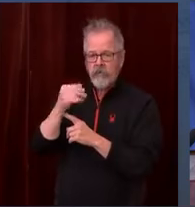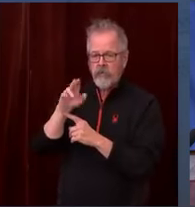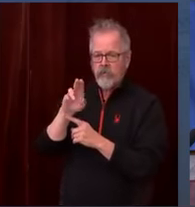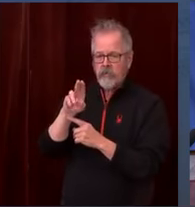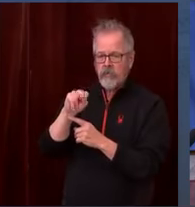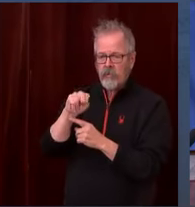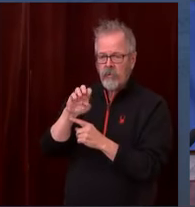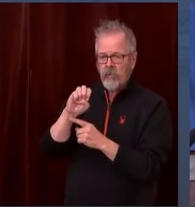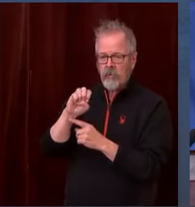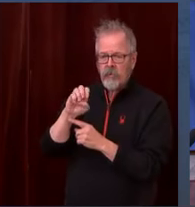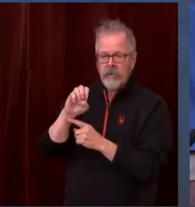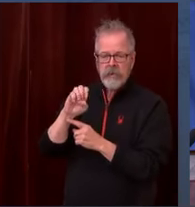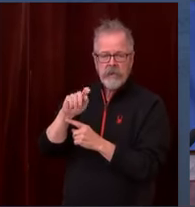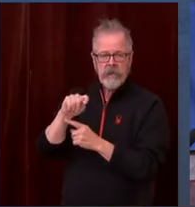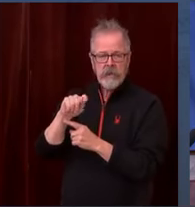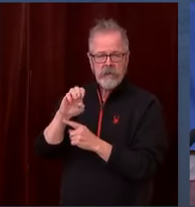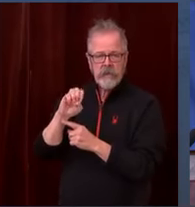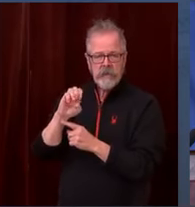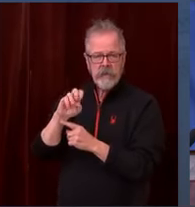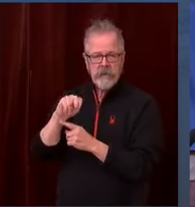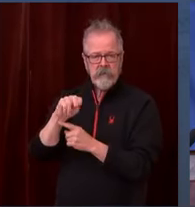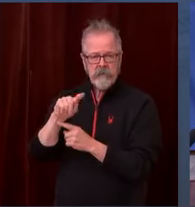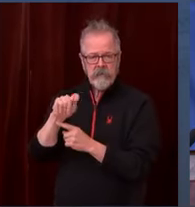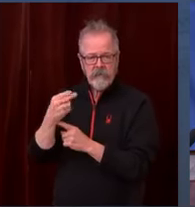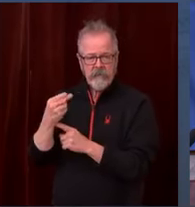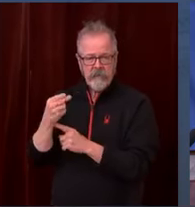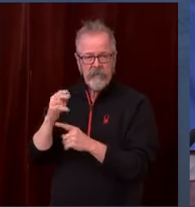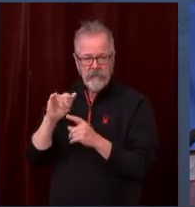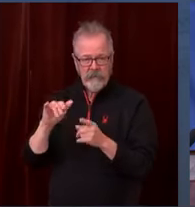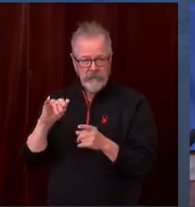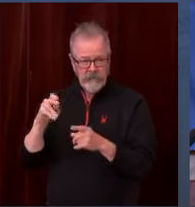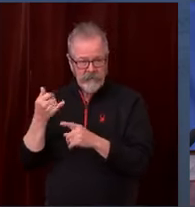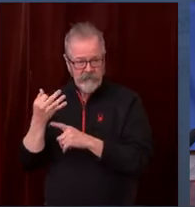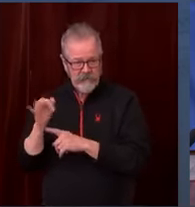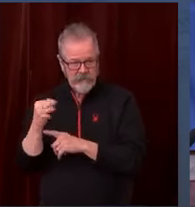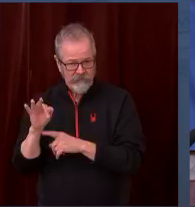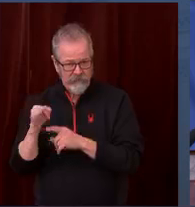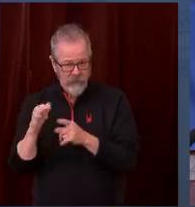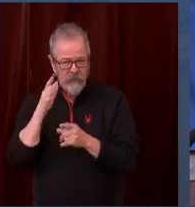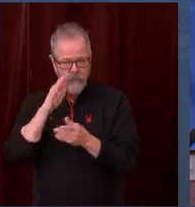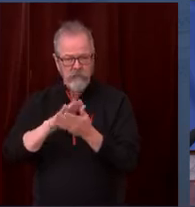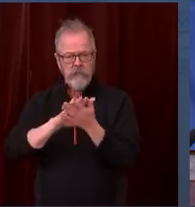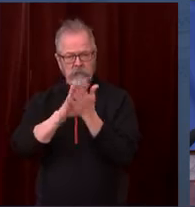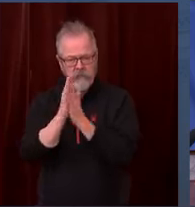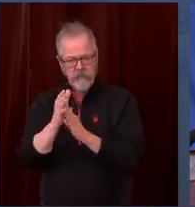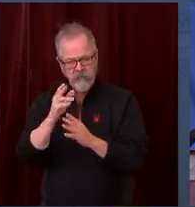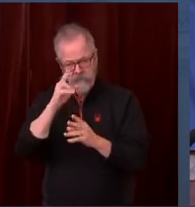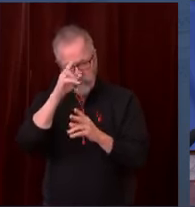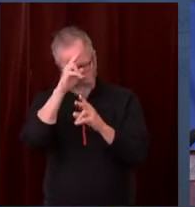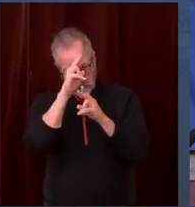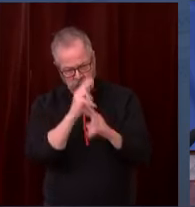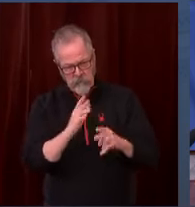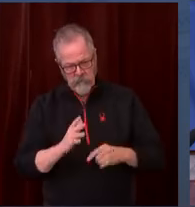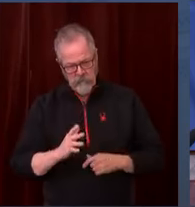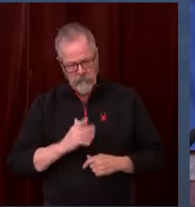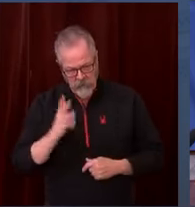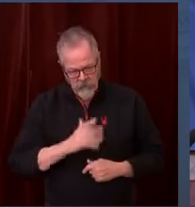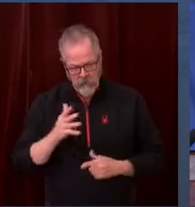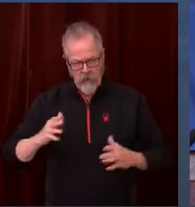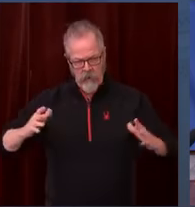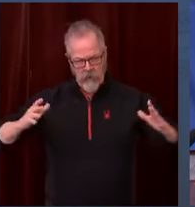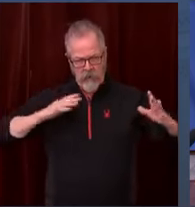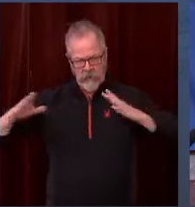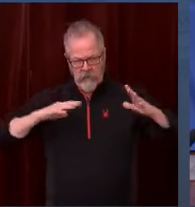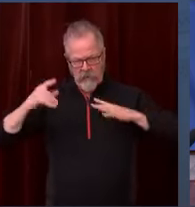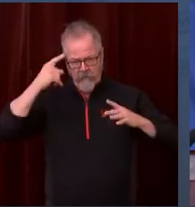the significance of America's history of slavery, the vestiges of which continue in the oppression from institutional